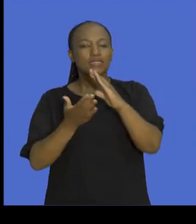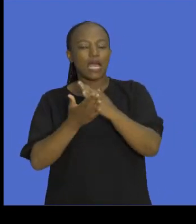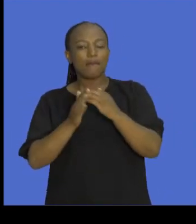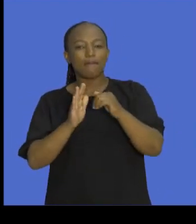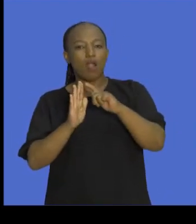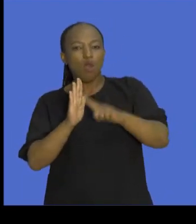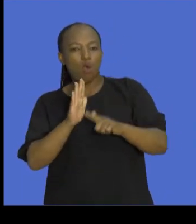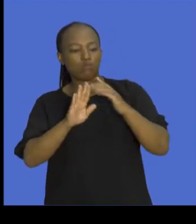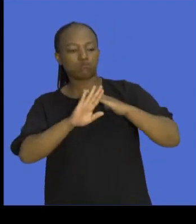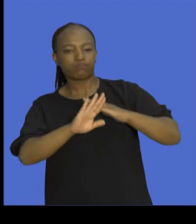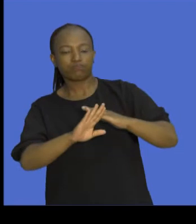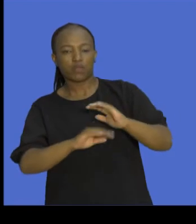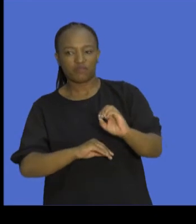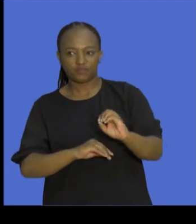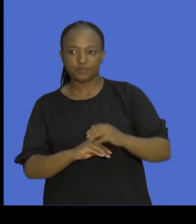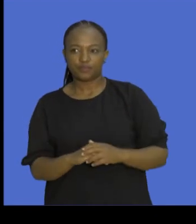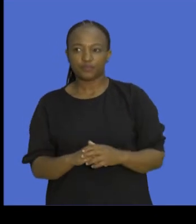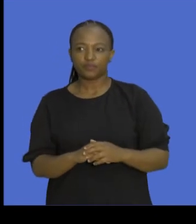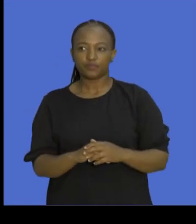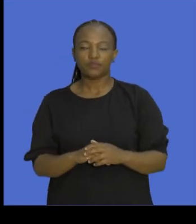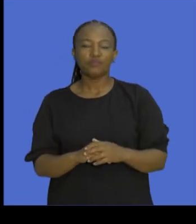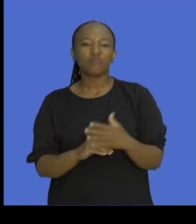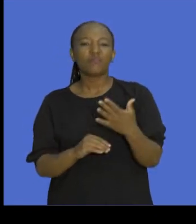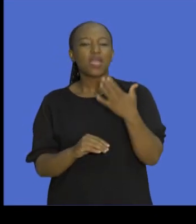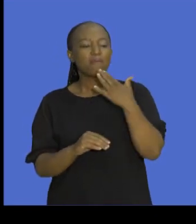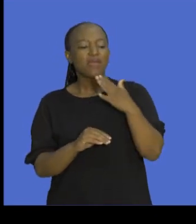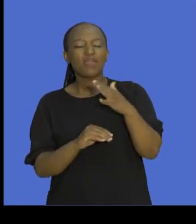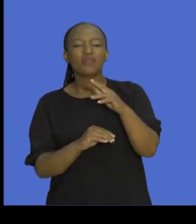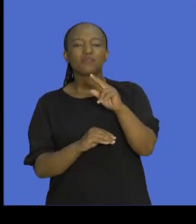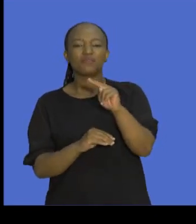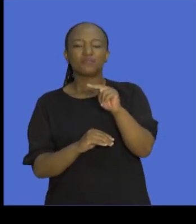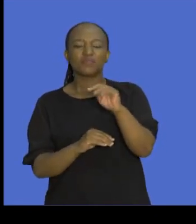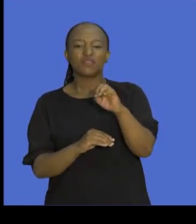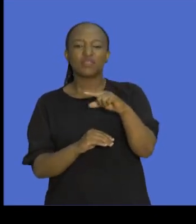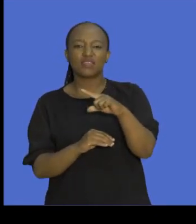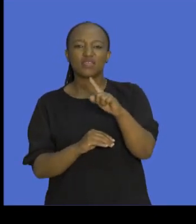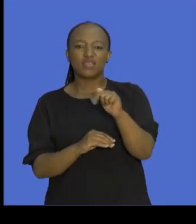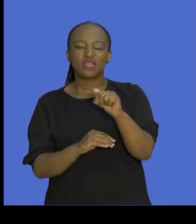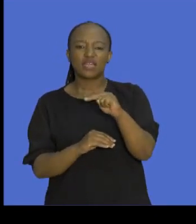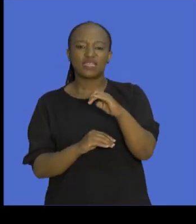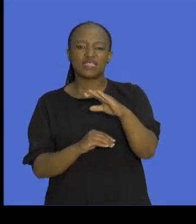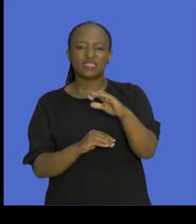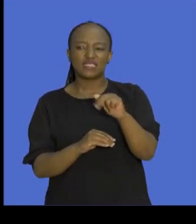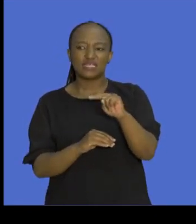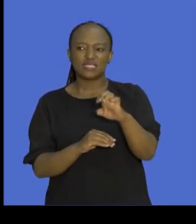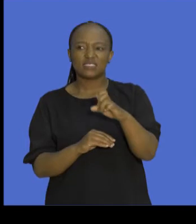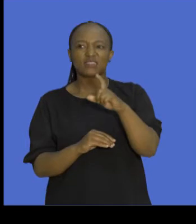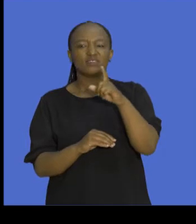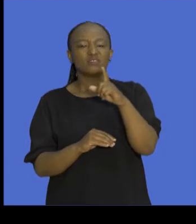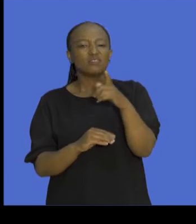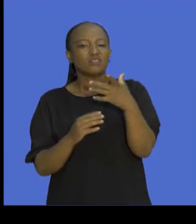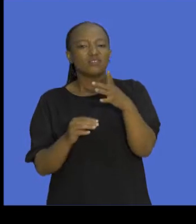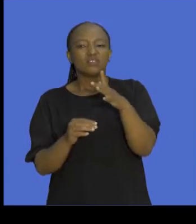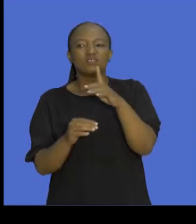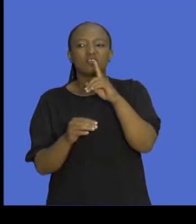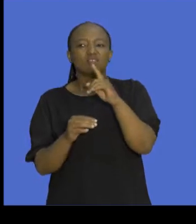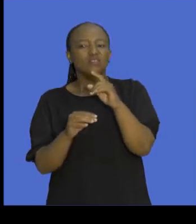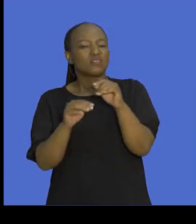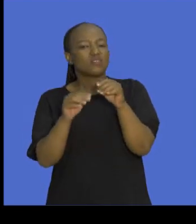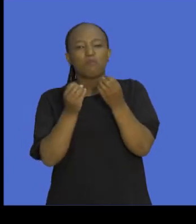have negligible resistance. Okay, so this term, negligible resistance, is very common in, you know,